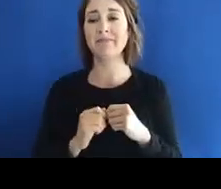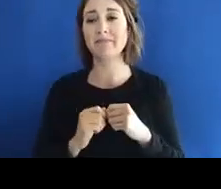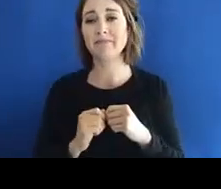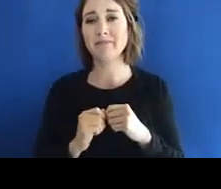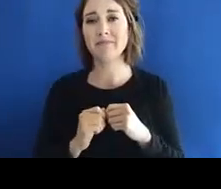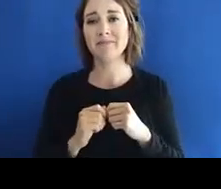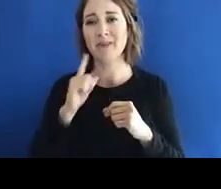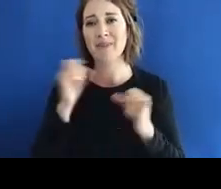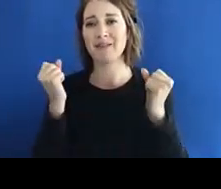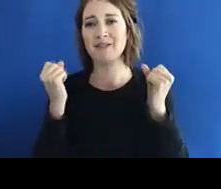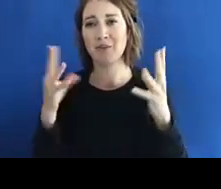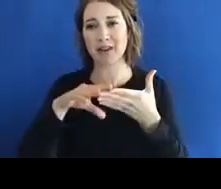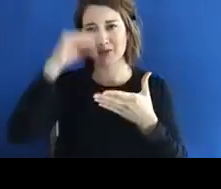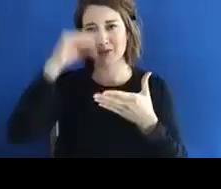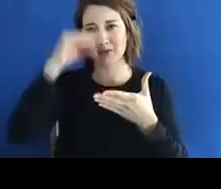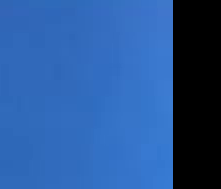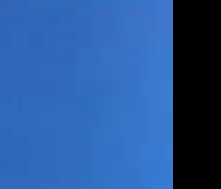agenda.